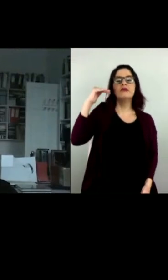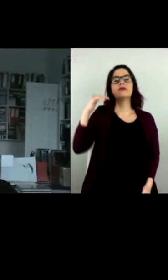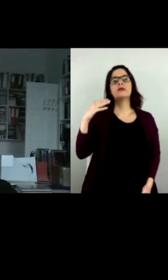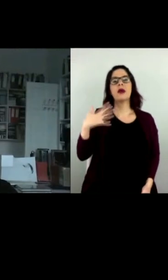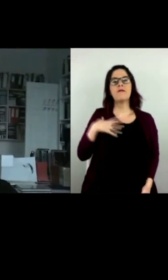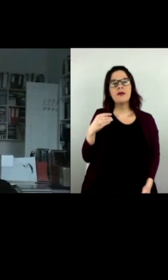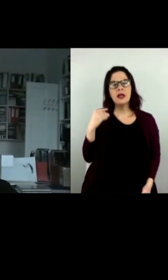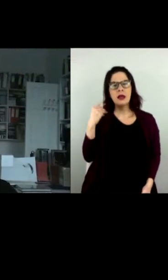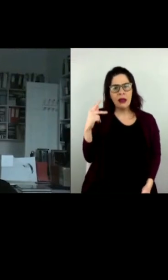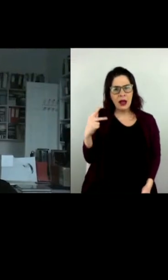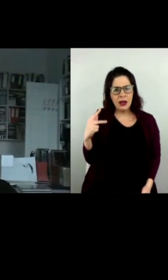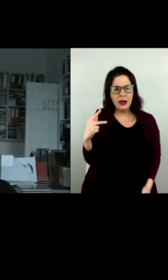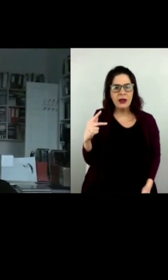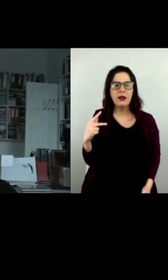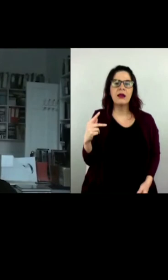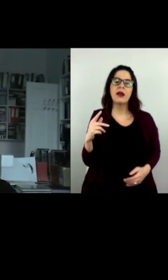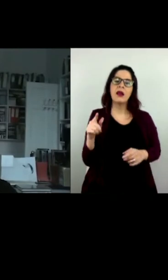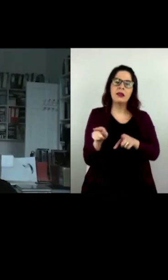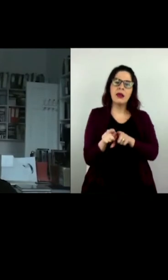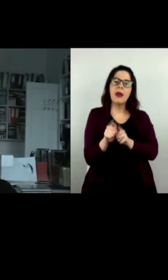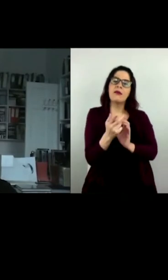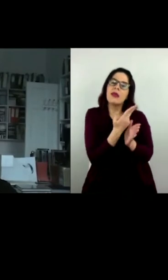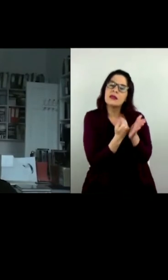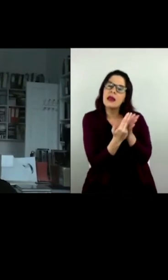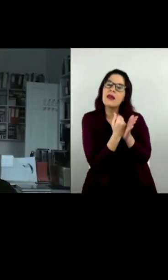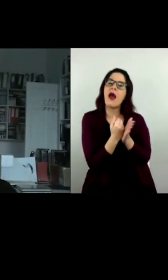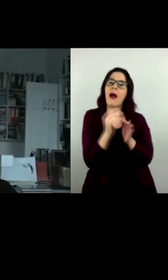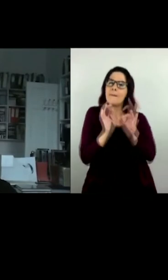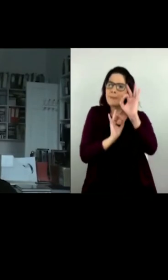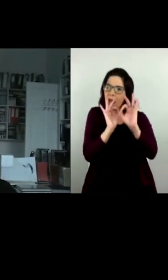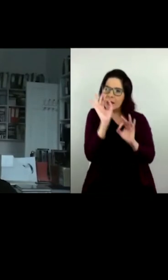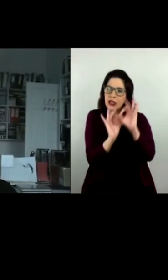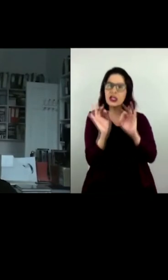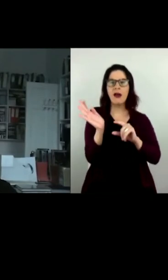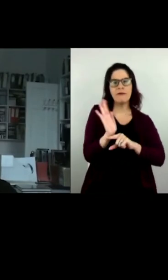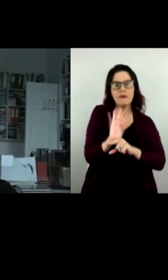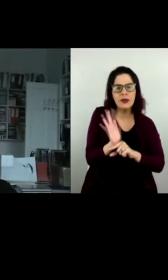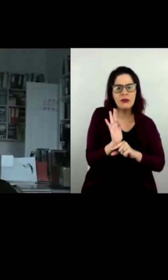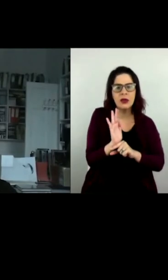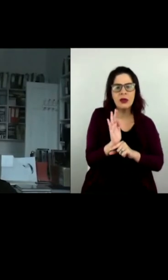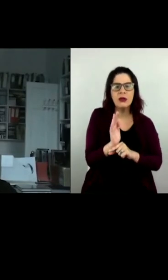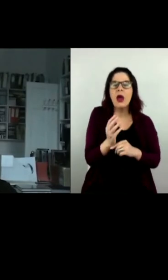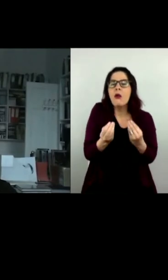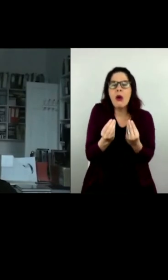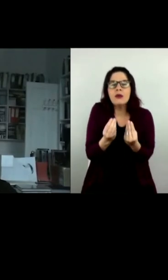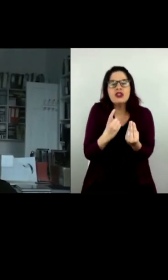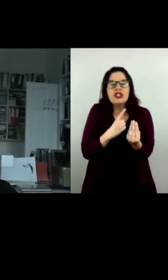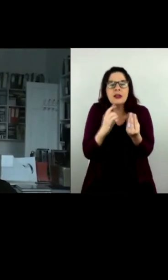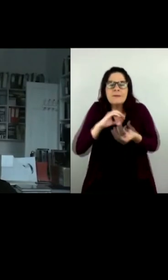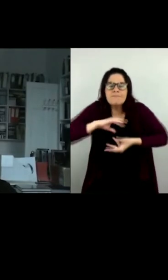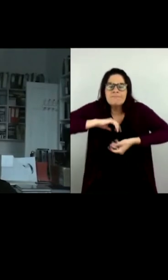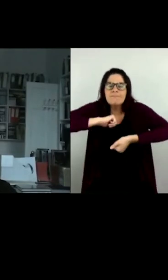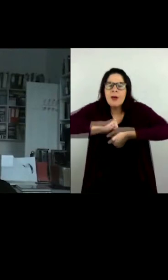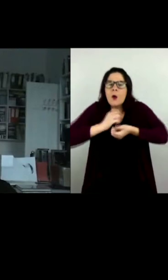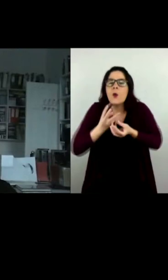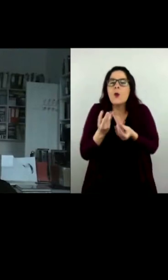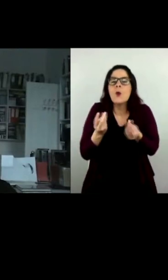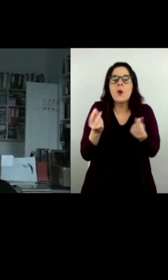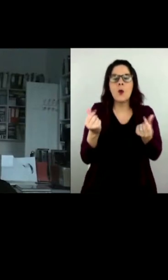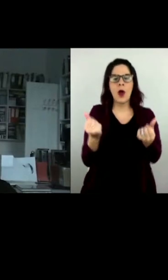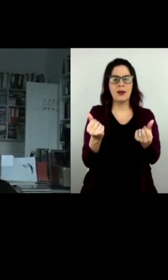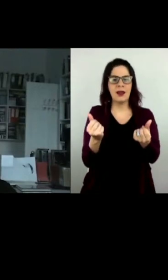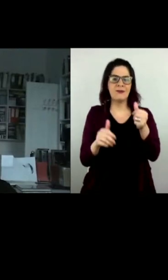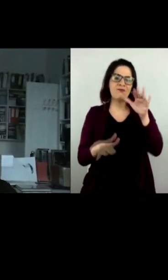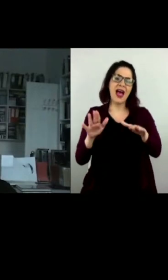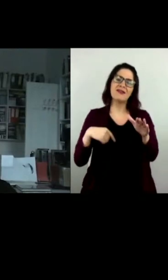drawing, preparing his films, and how sophisticated was that? And how sometimes we forgot about this when we are